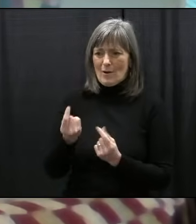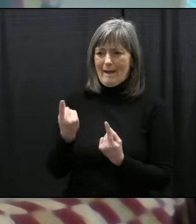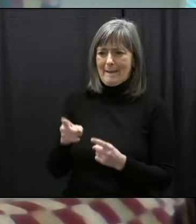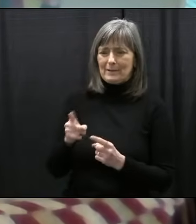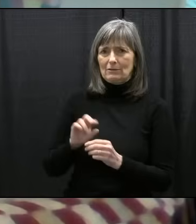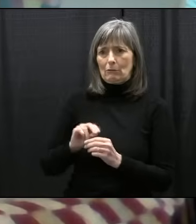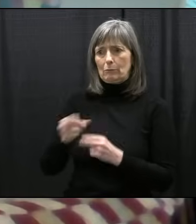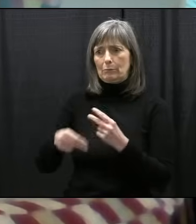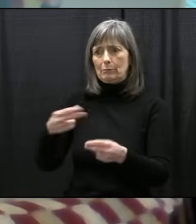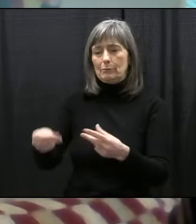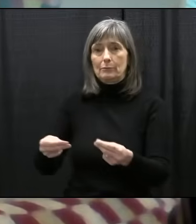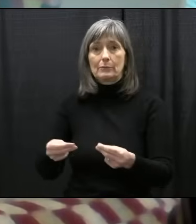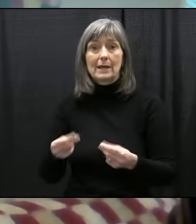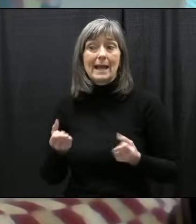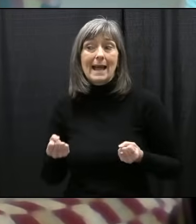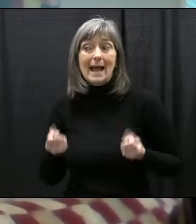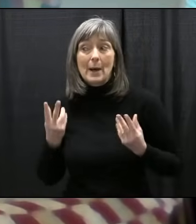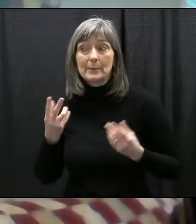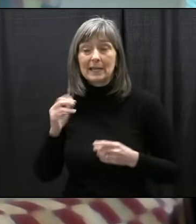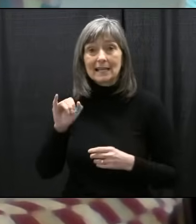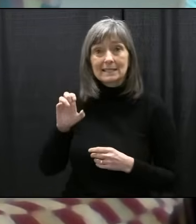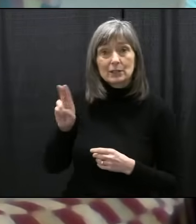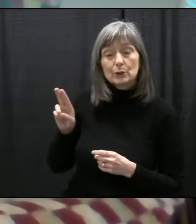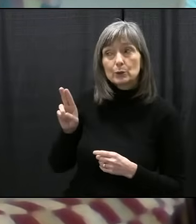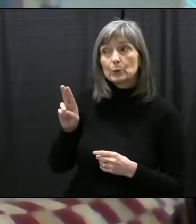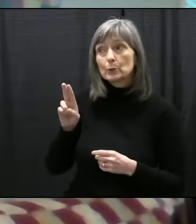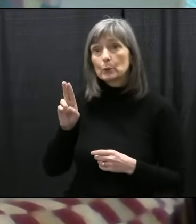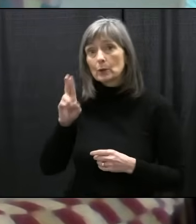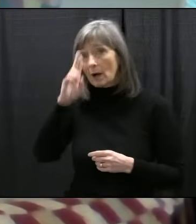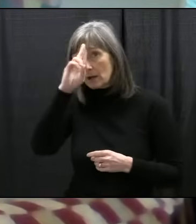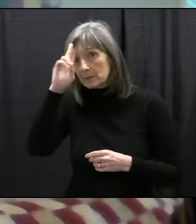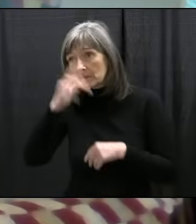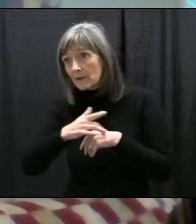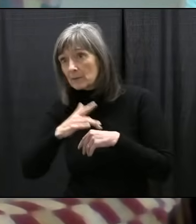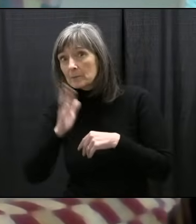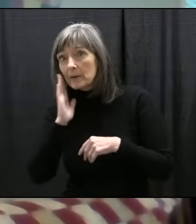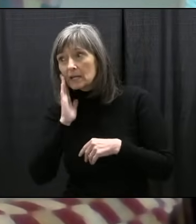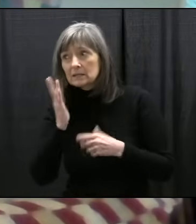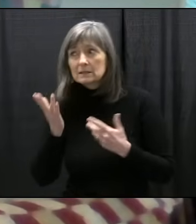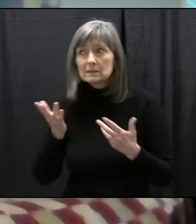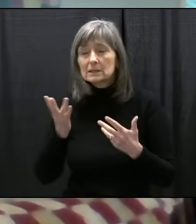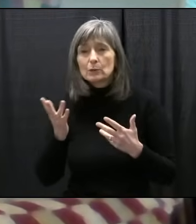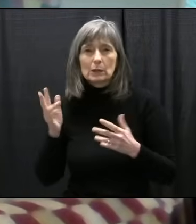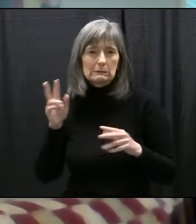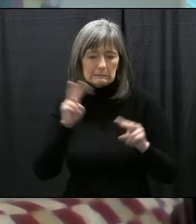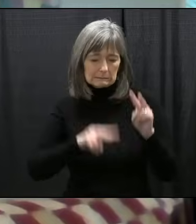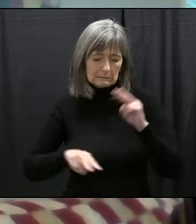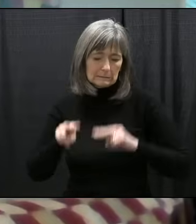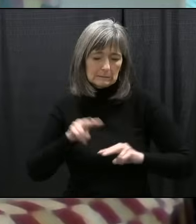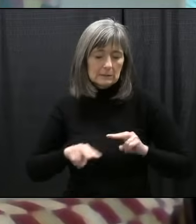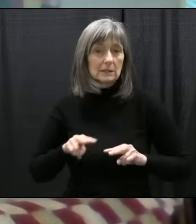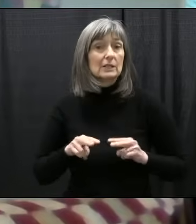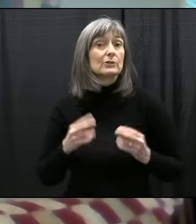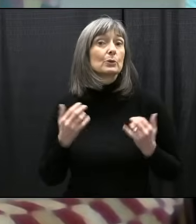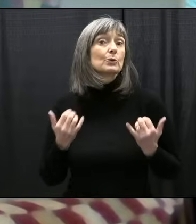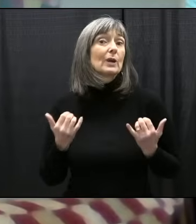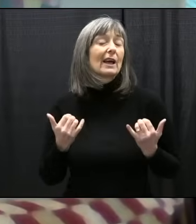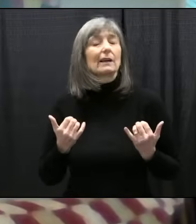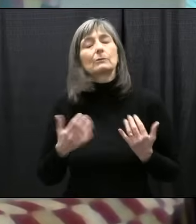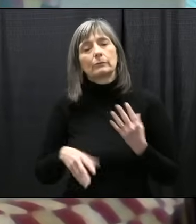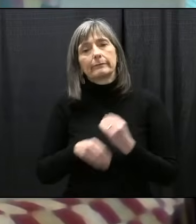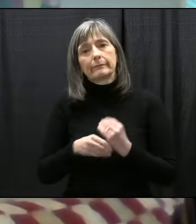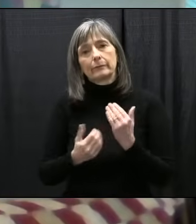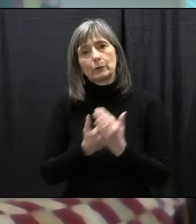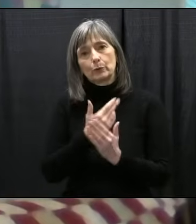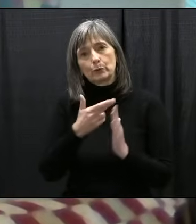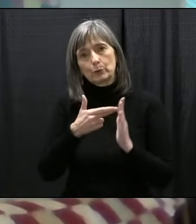hospitalizations and ICU admissions, and public health capacity to respond. Based on where we are today, we are introducing new